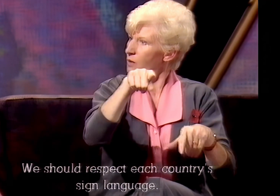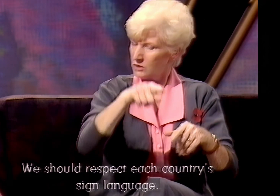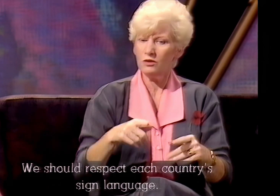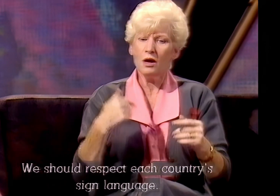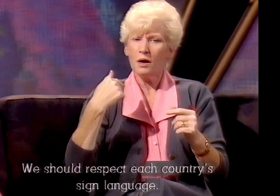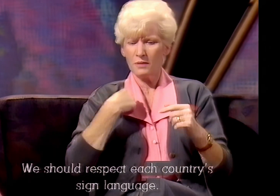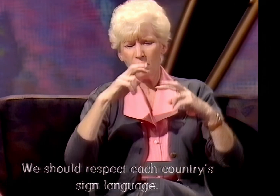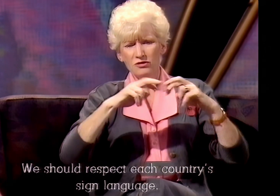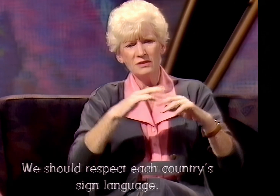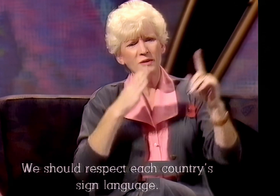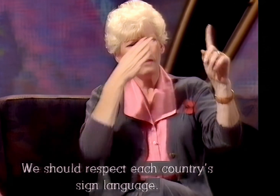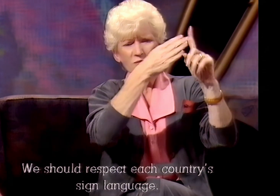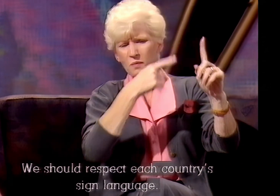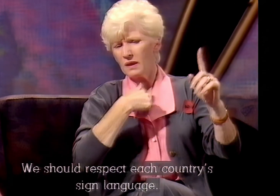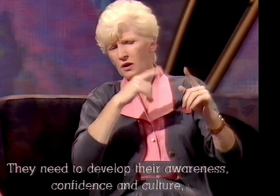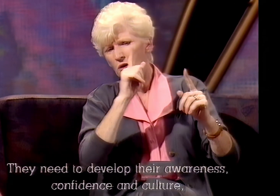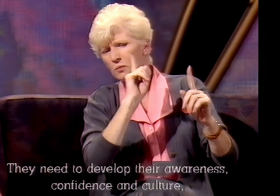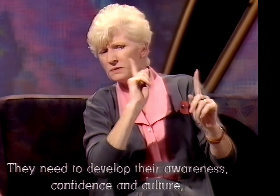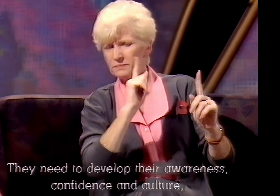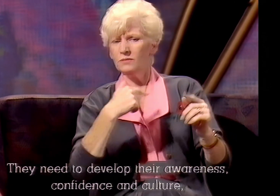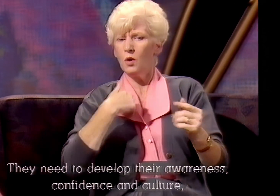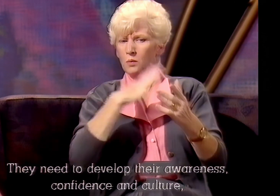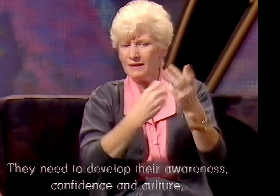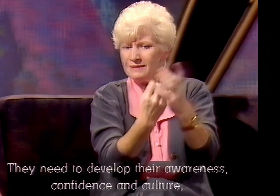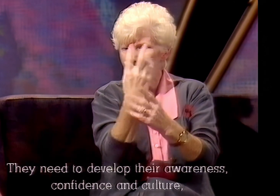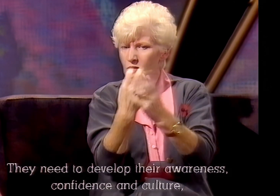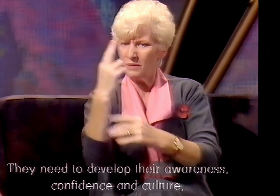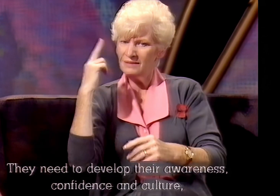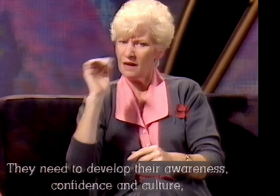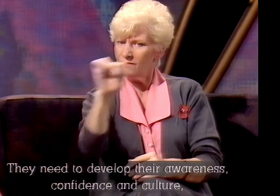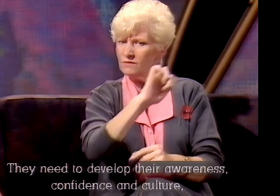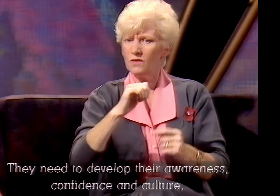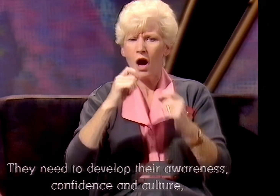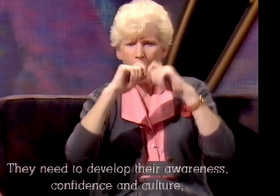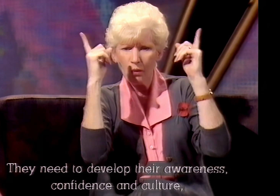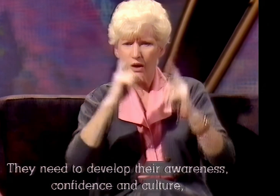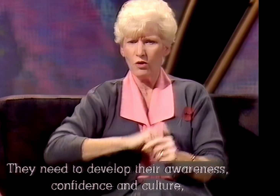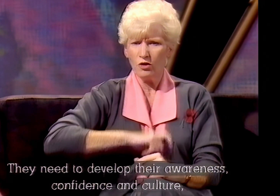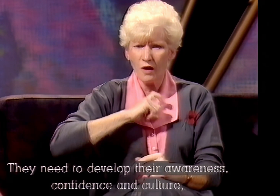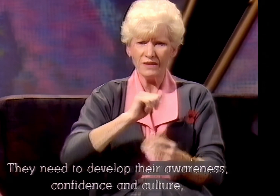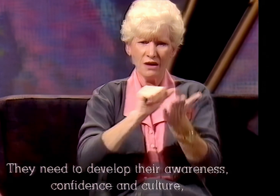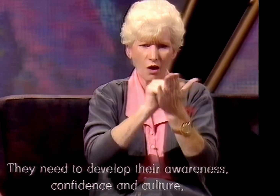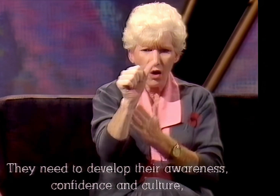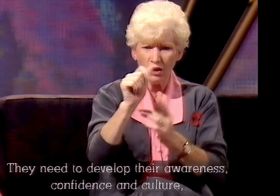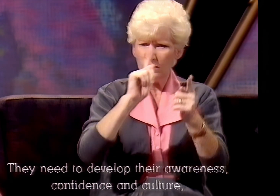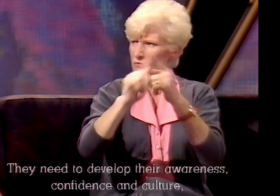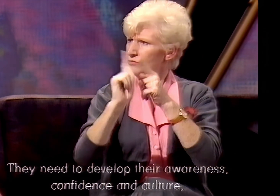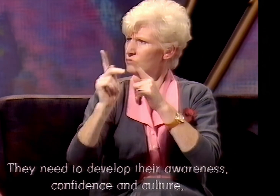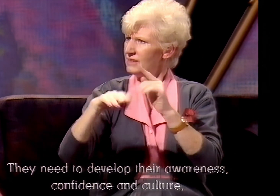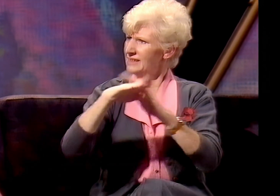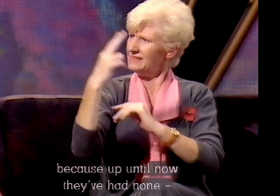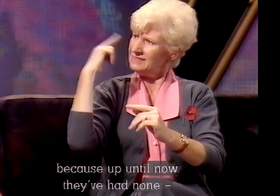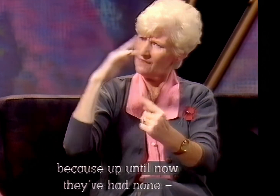I think that's very important. We should respect each country's sign language. Now, what needs developing is their